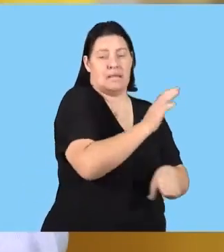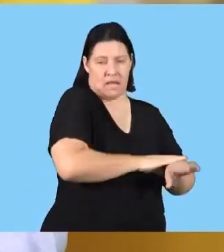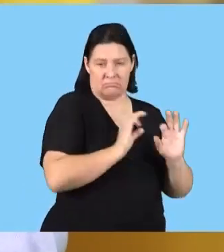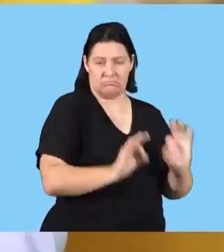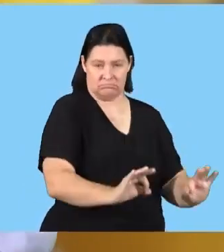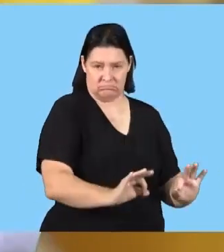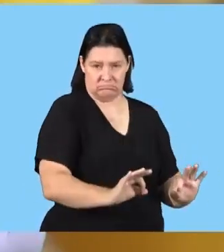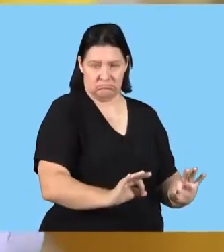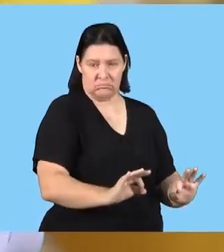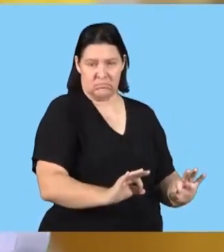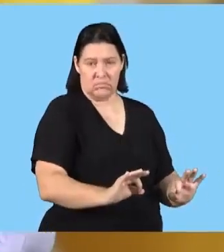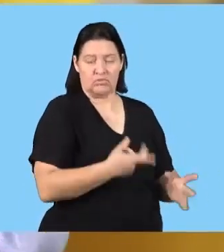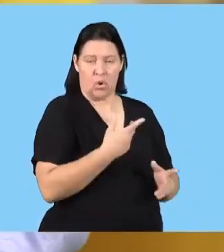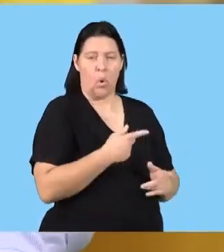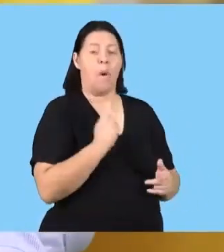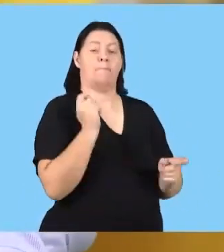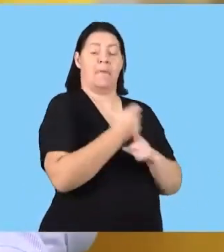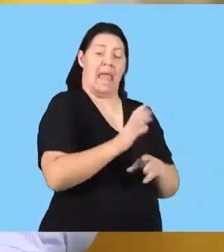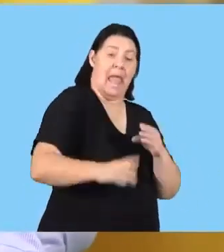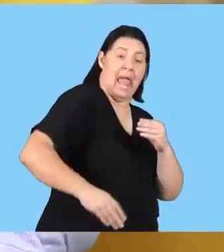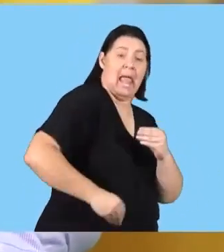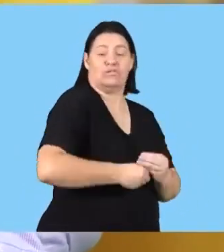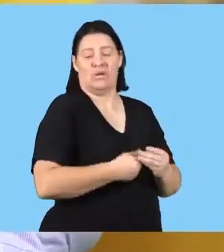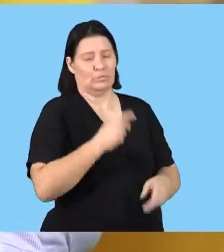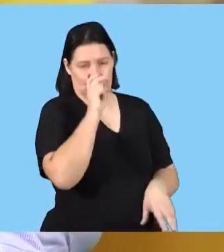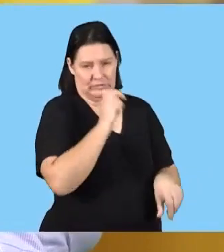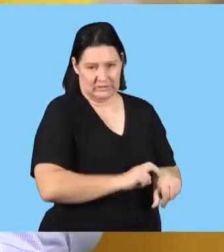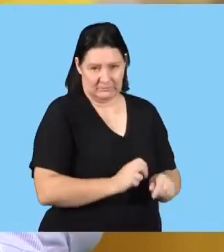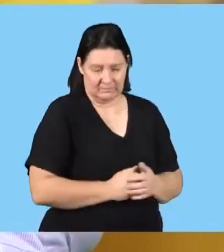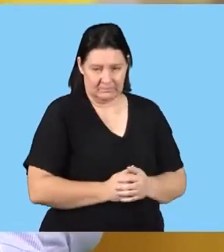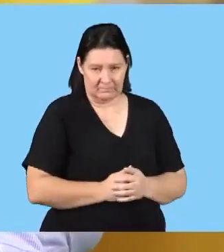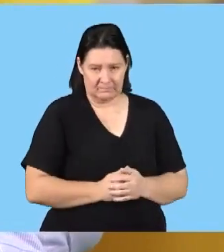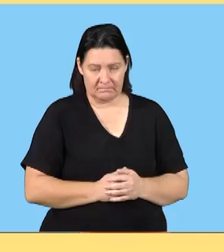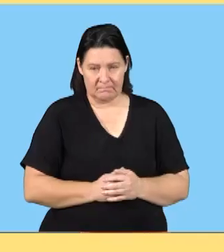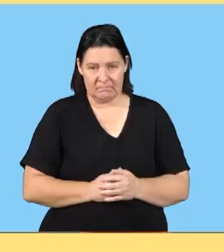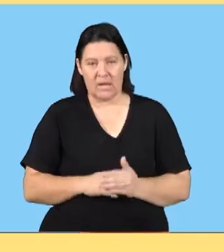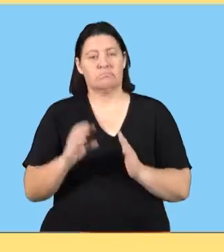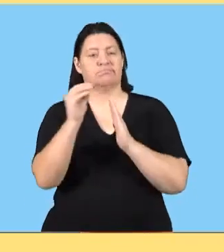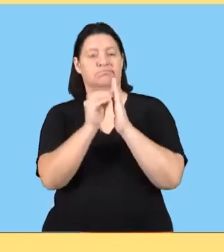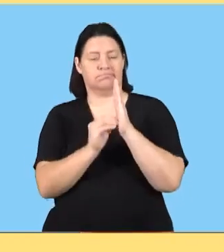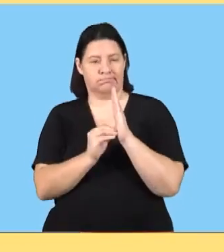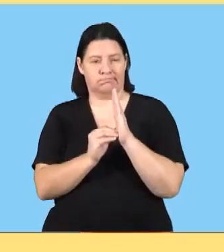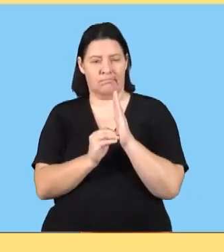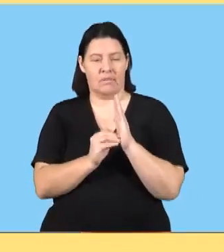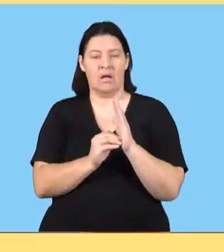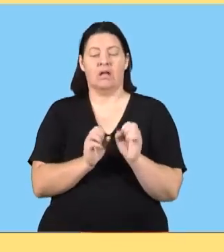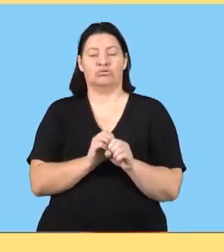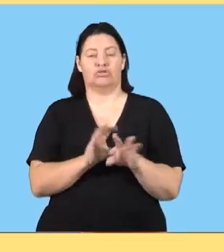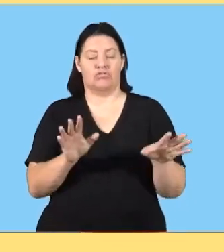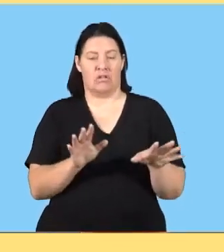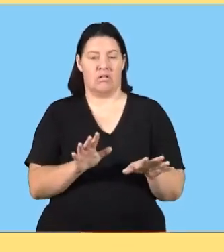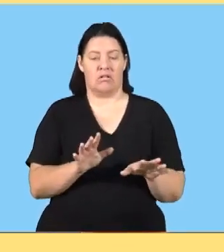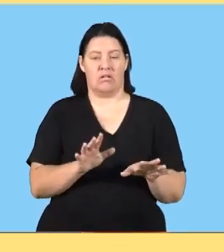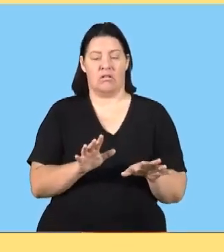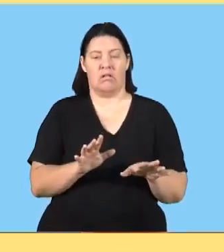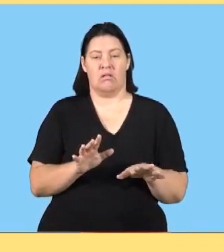creditors on time such that we avoid paying interest. Let us record the interest in the